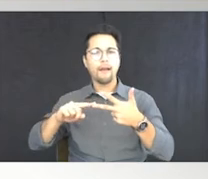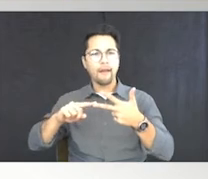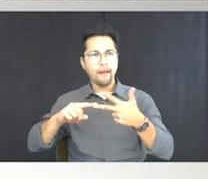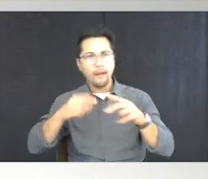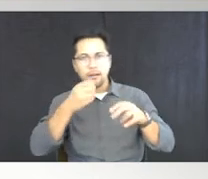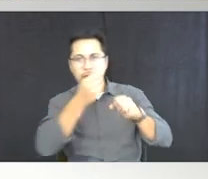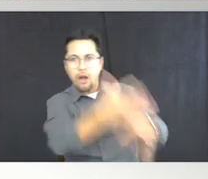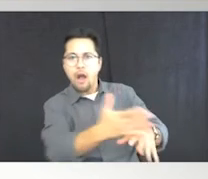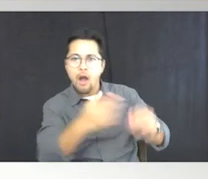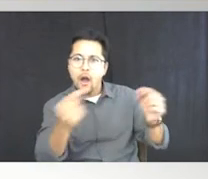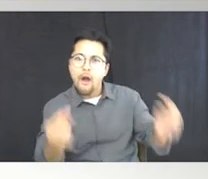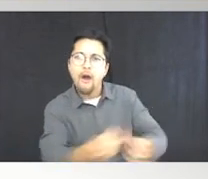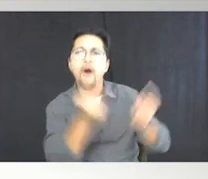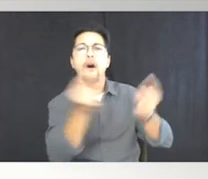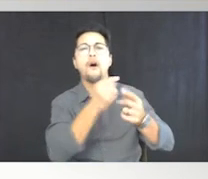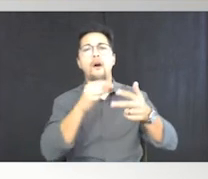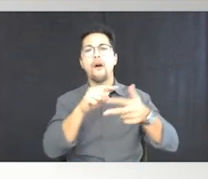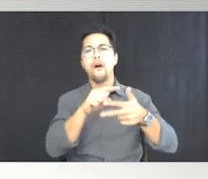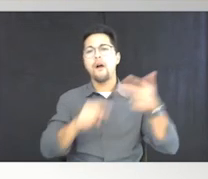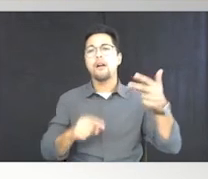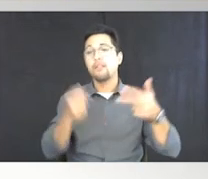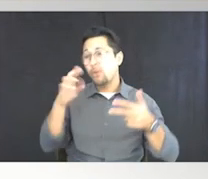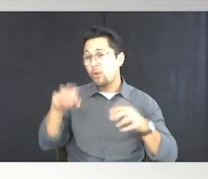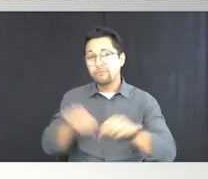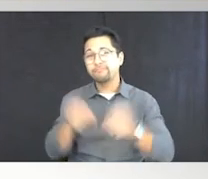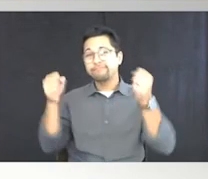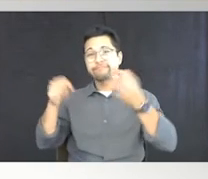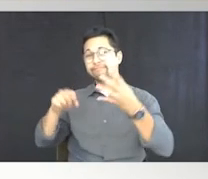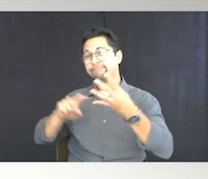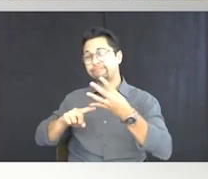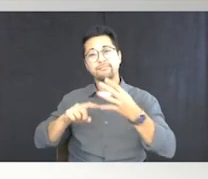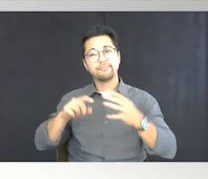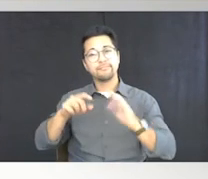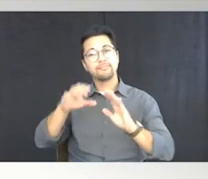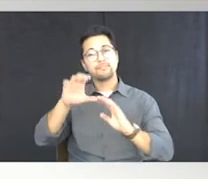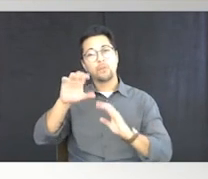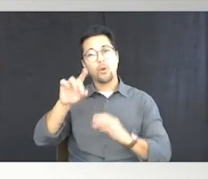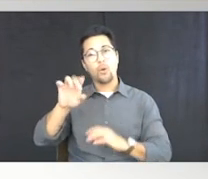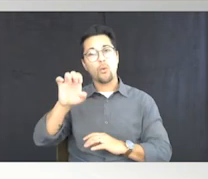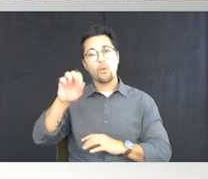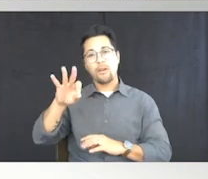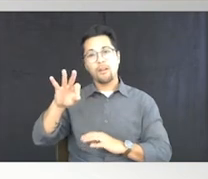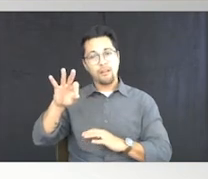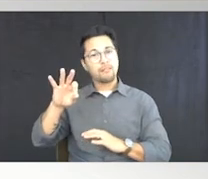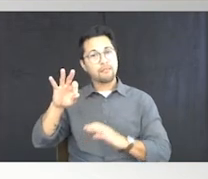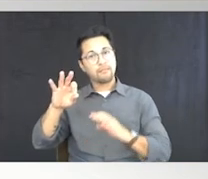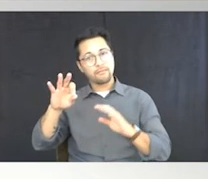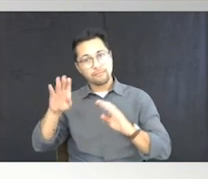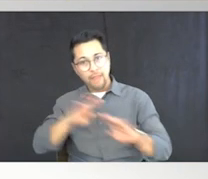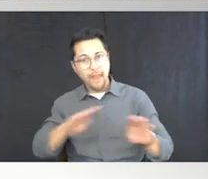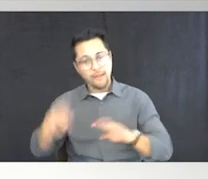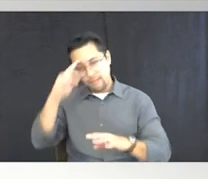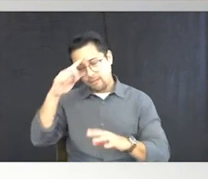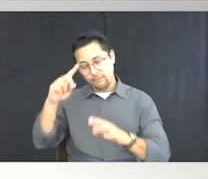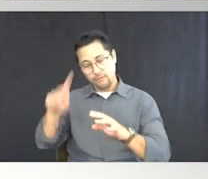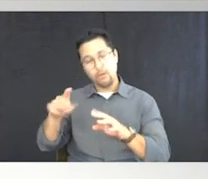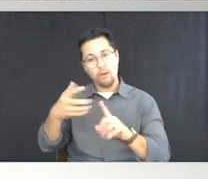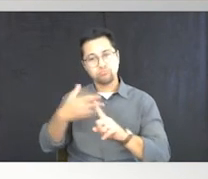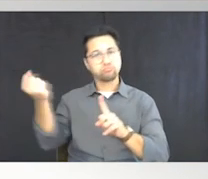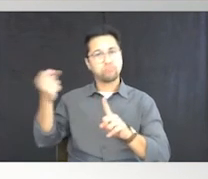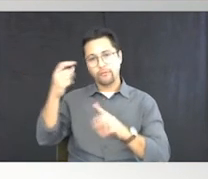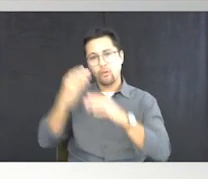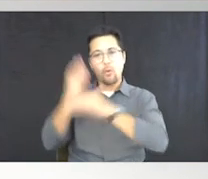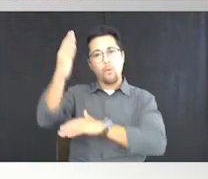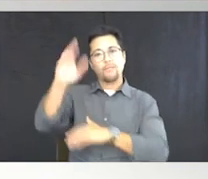bodily injury or for violating the code of conduct that would lead to the removal for more than 10 days, the